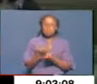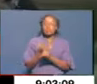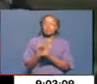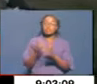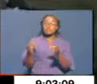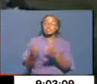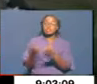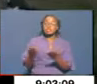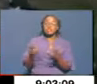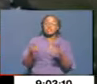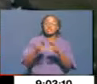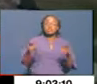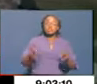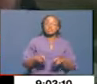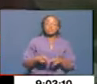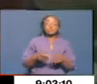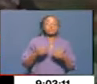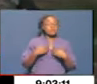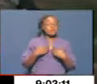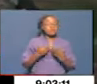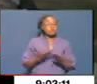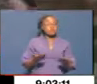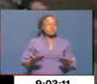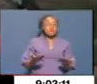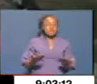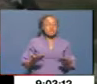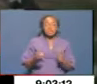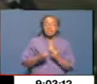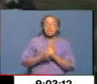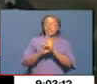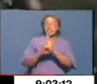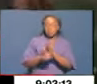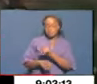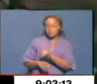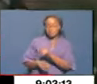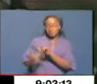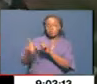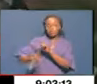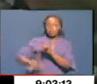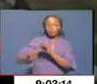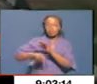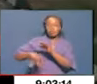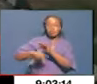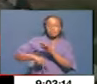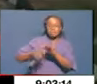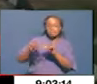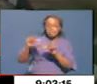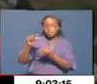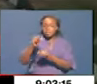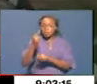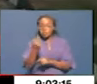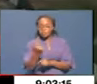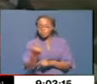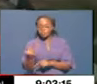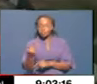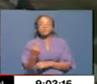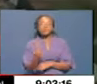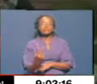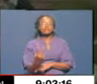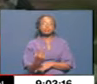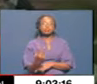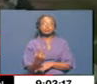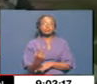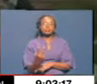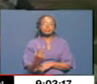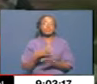zile rooms ambazo tuko nazo hapa kwa parokia. For example, hii ni Roa Primary, kuna grade 1 and 2, so